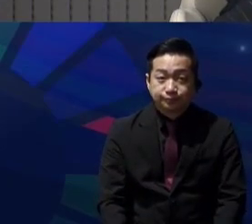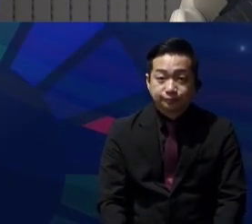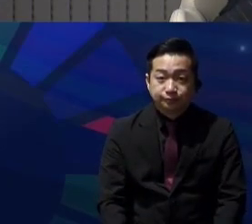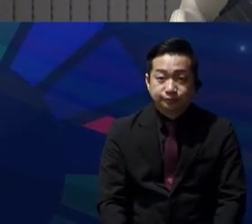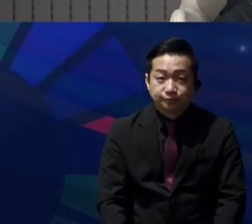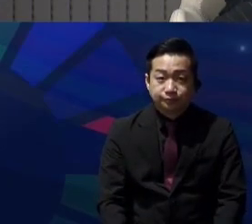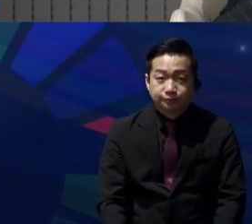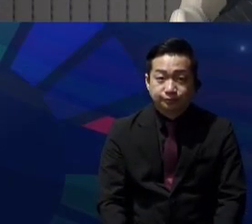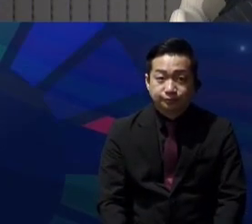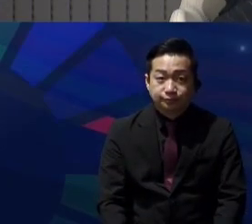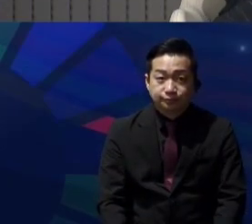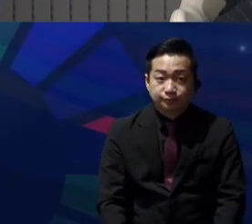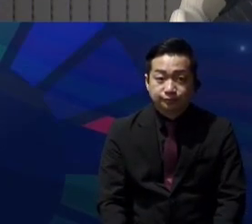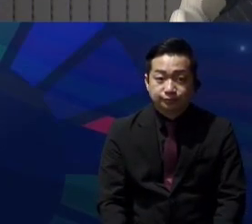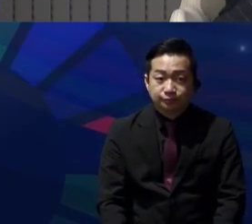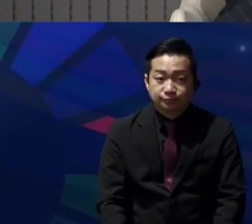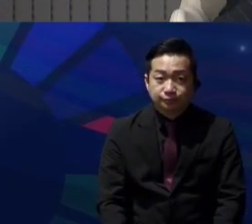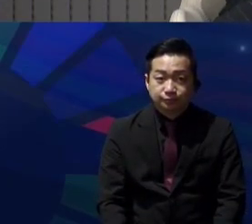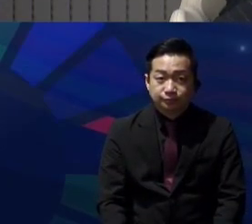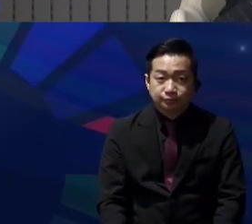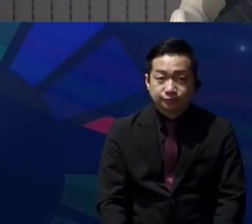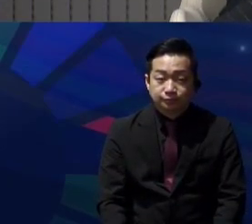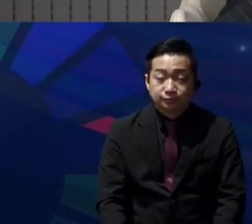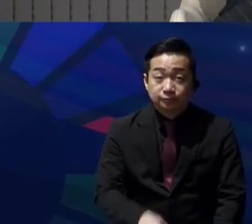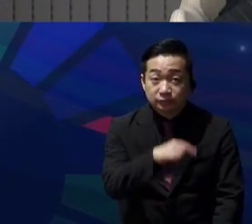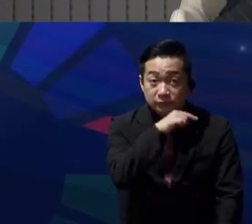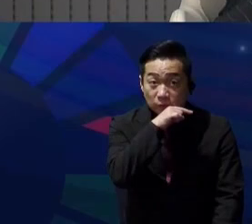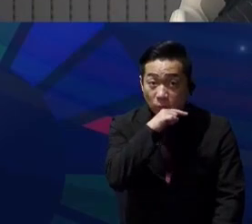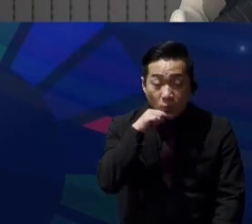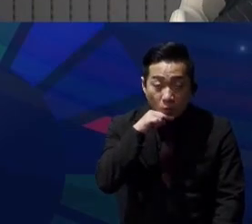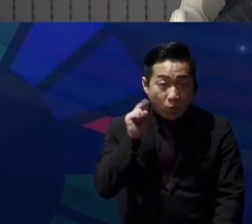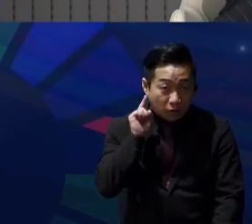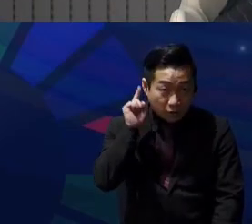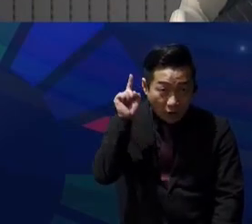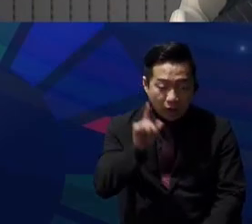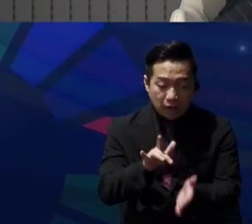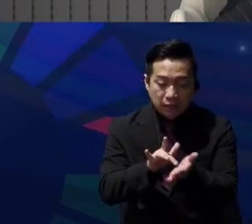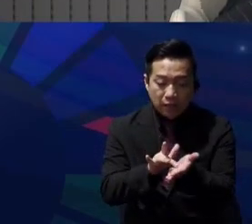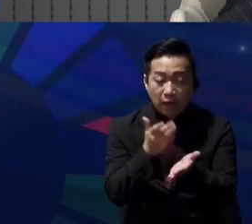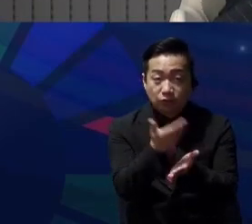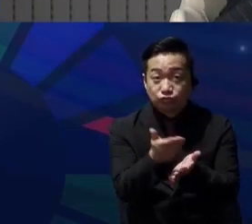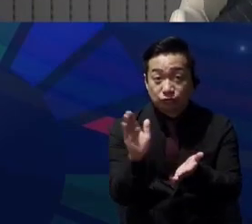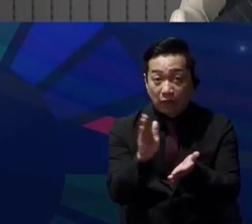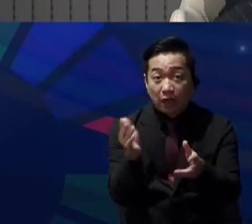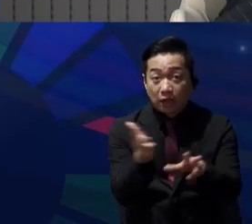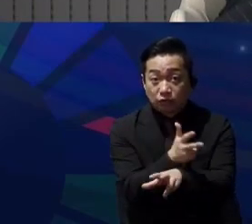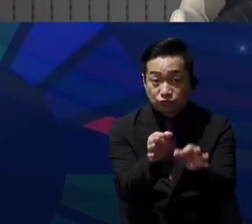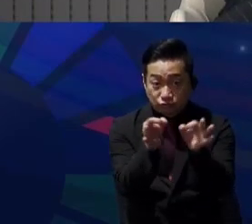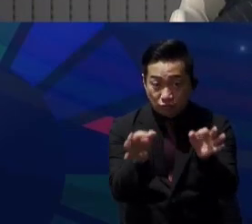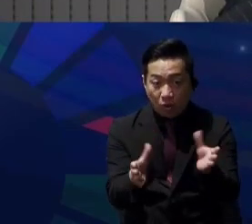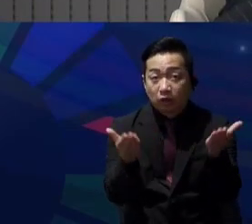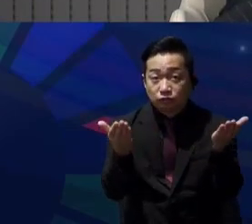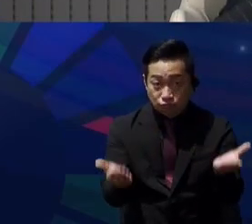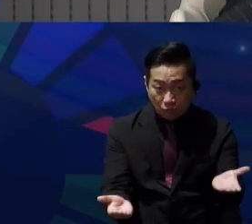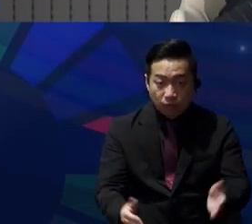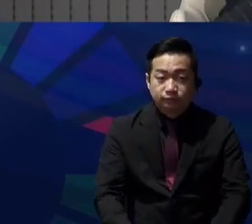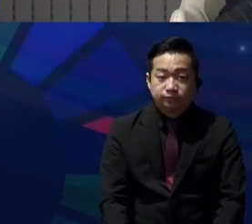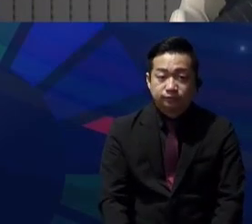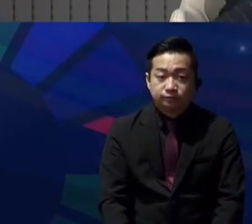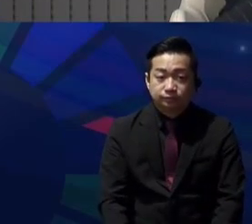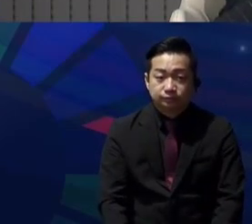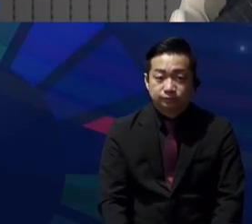medicine, they start talking to the patients to say, I'm going to give you a week of medical leave for you to start doing more